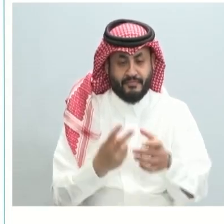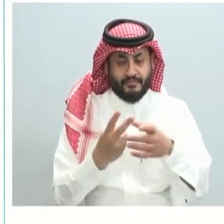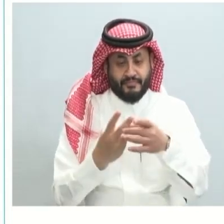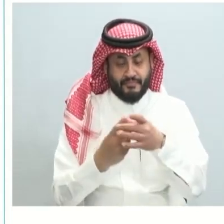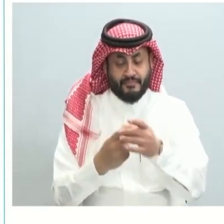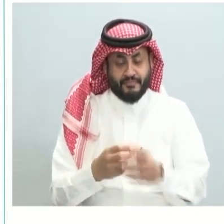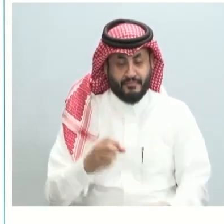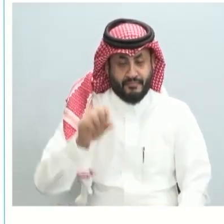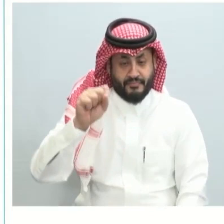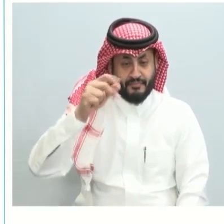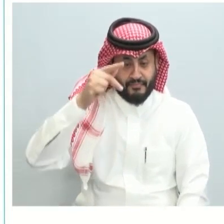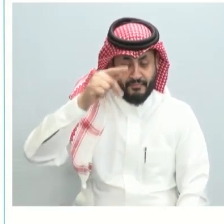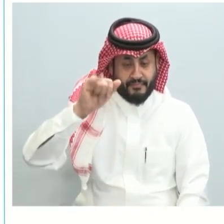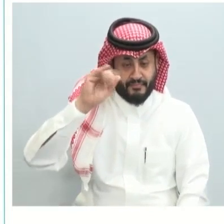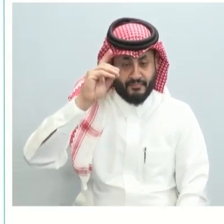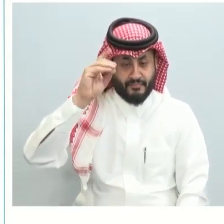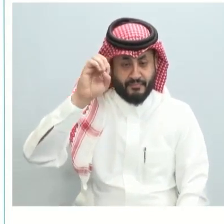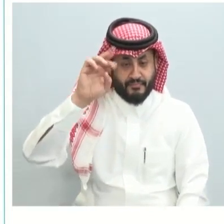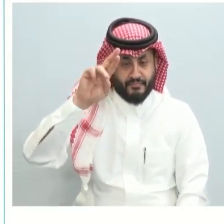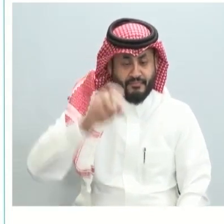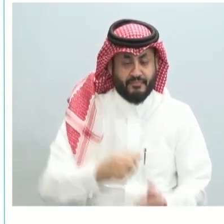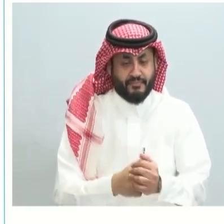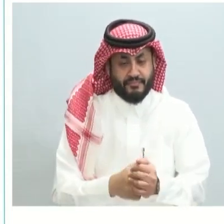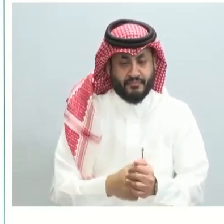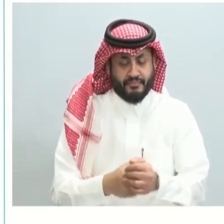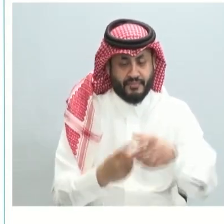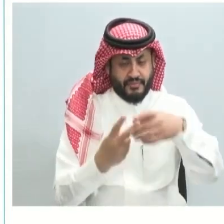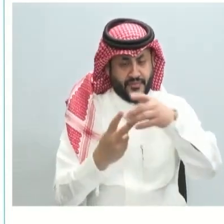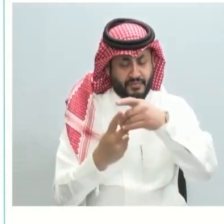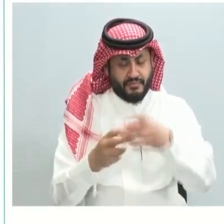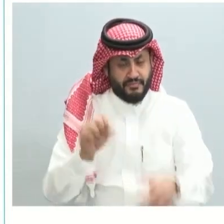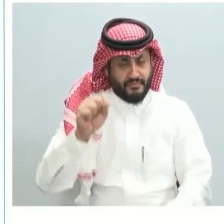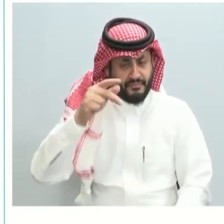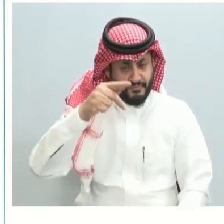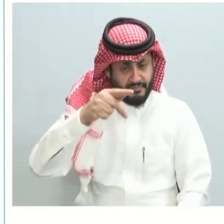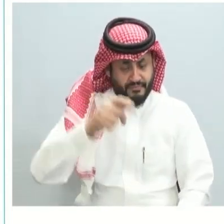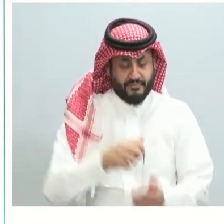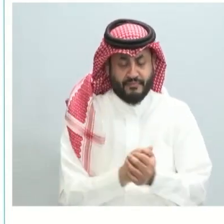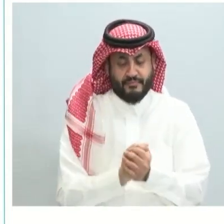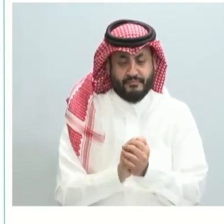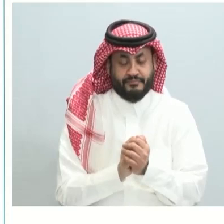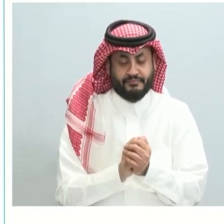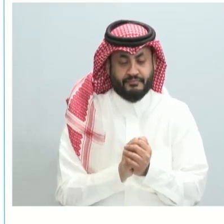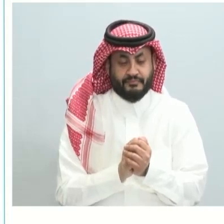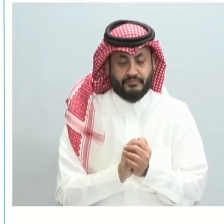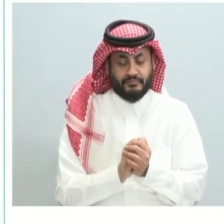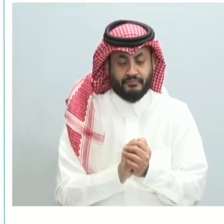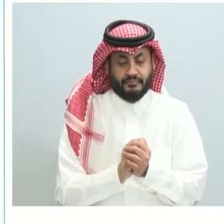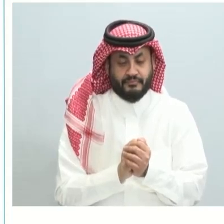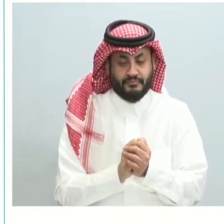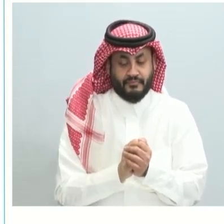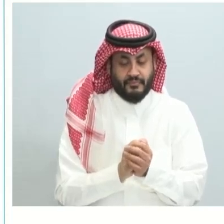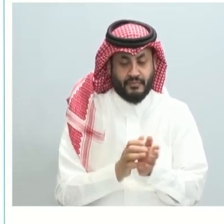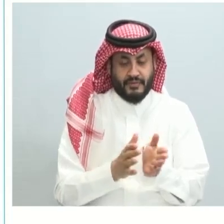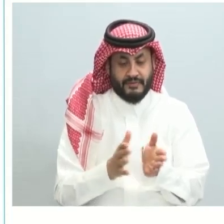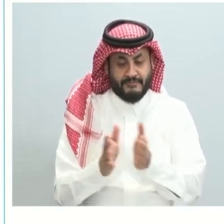word. Spider. Which starts with the sound of S and P. Now